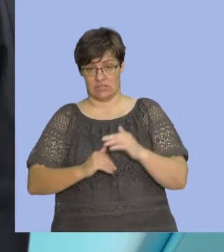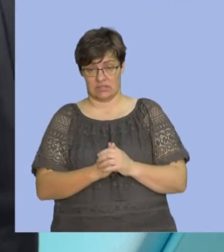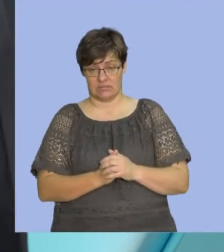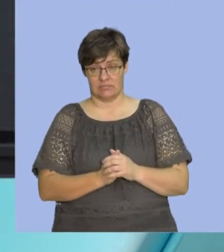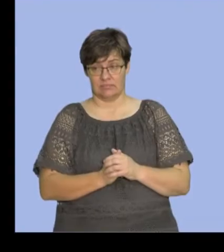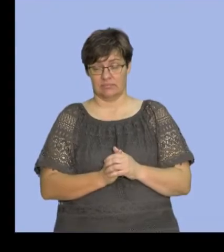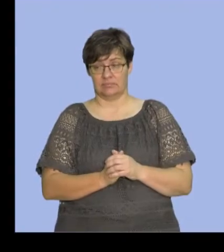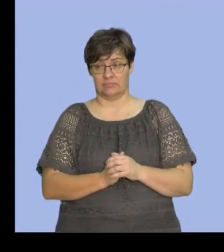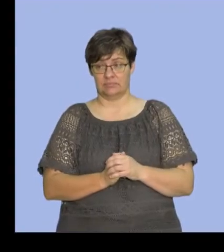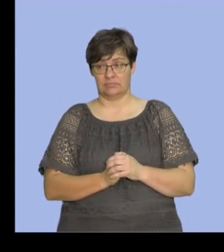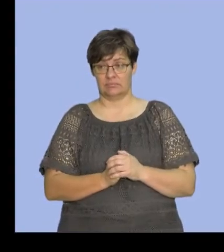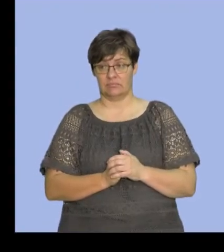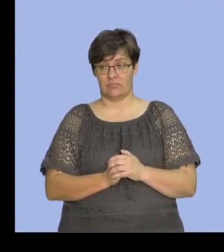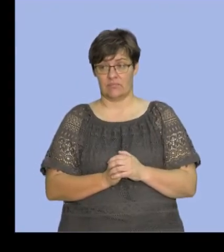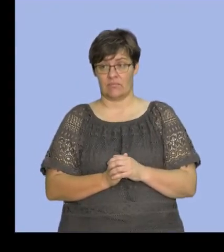decrease. Okay.